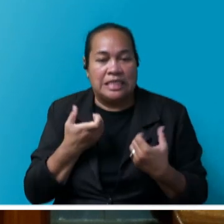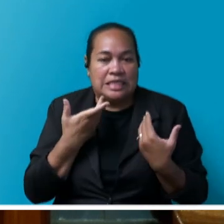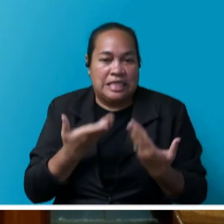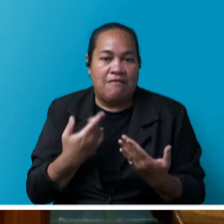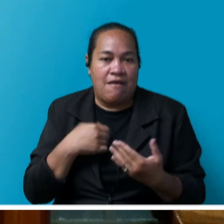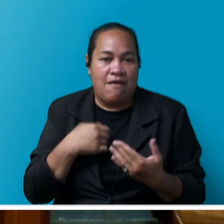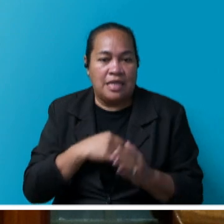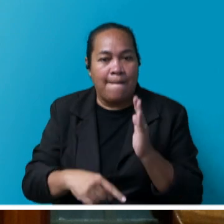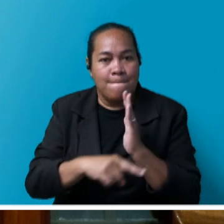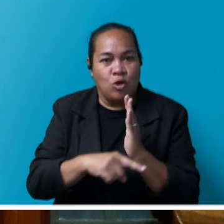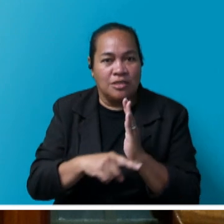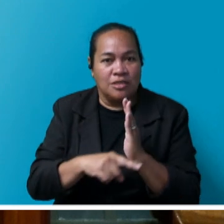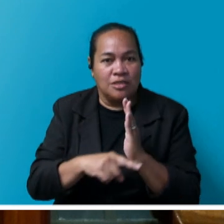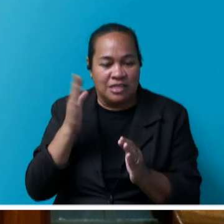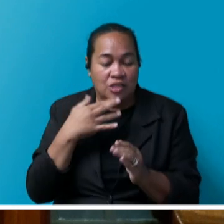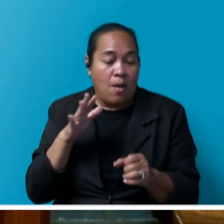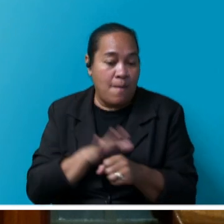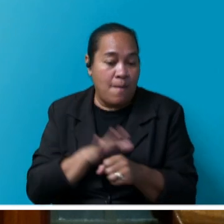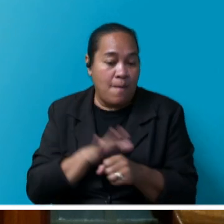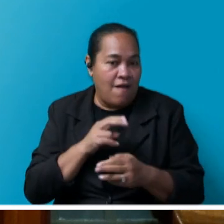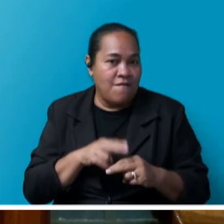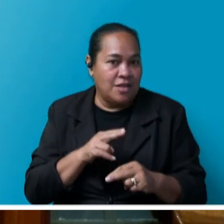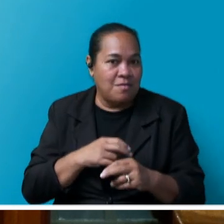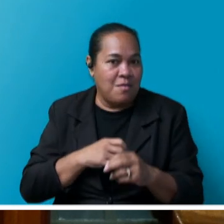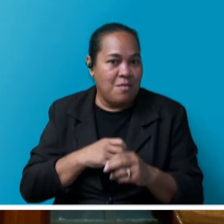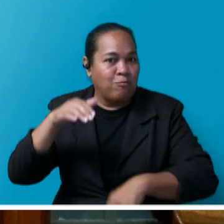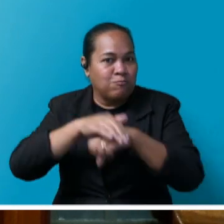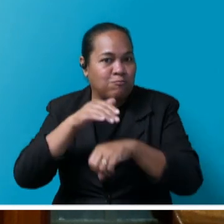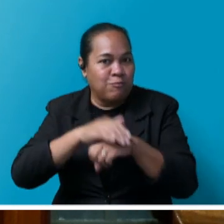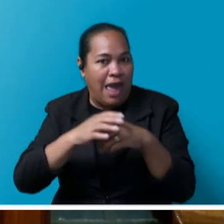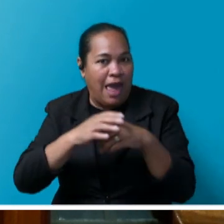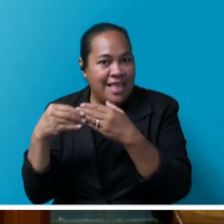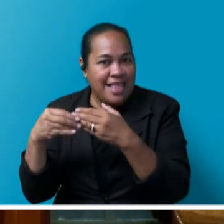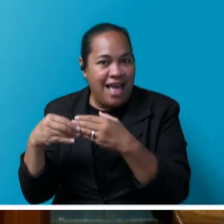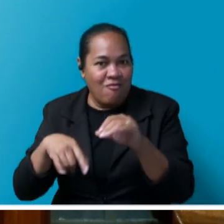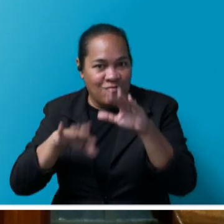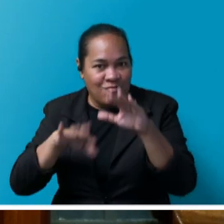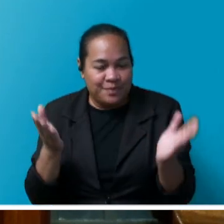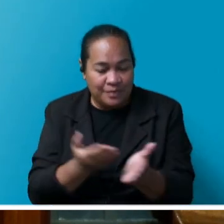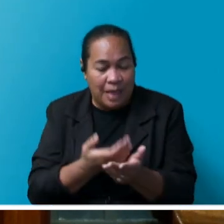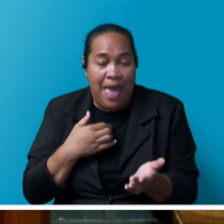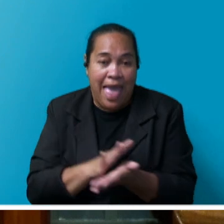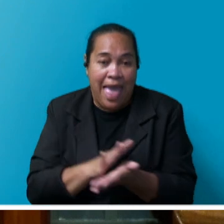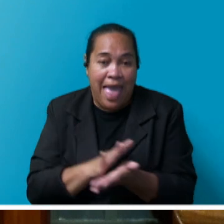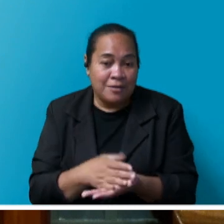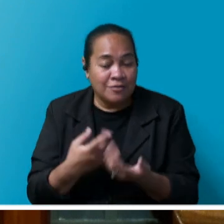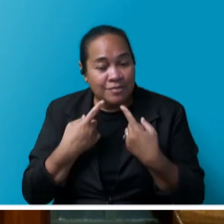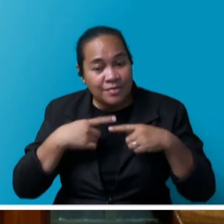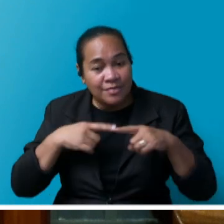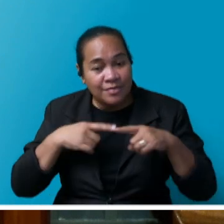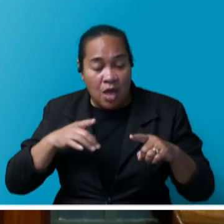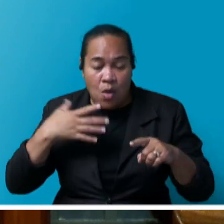Fiji remains a global leader in tourism and civil aviation. The Speaker said, I'm pleased to highlight a significant milestone in our